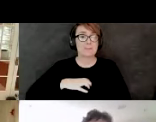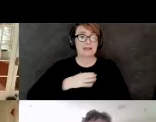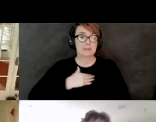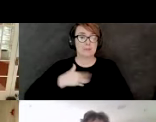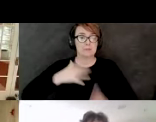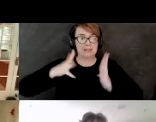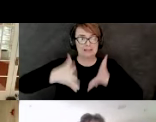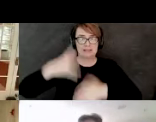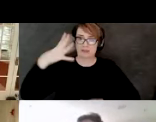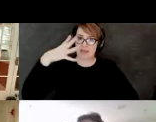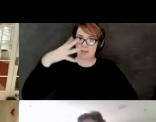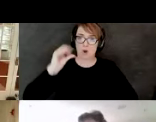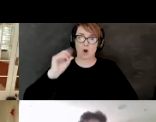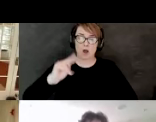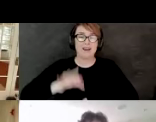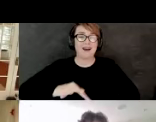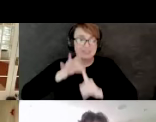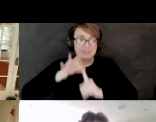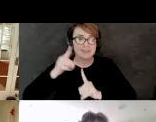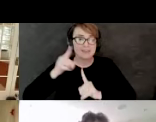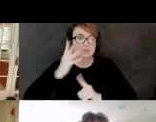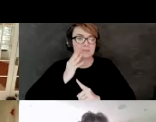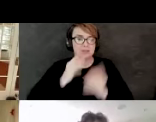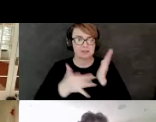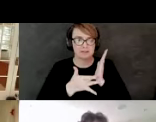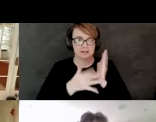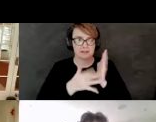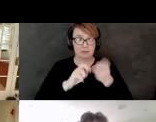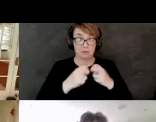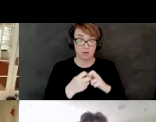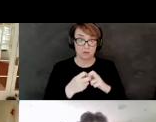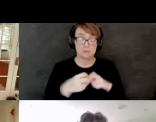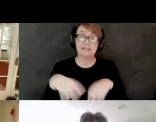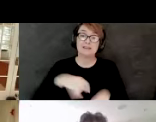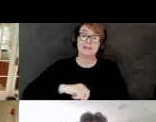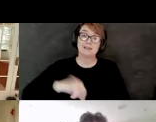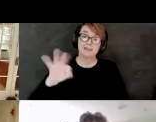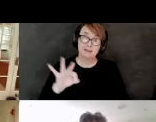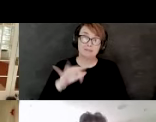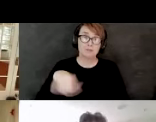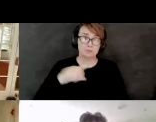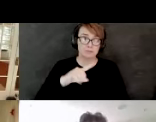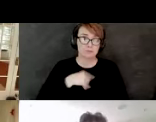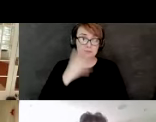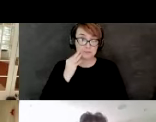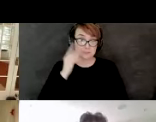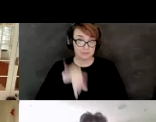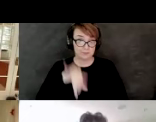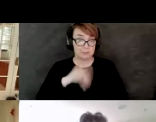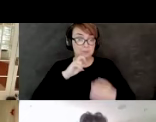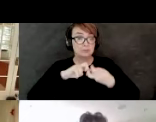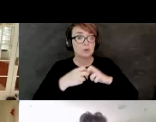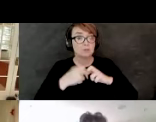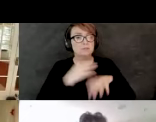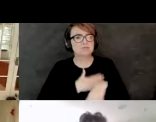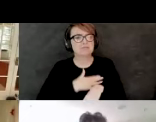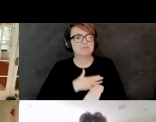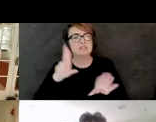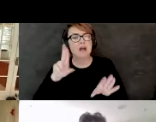having technological problems. If and when you have such a problem, if you could unmute and let us know,